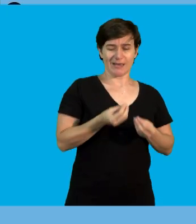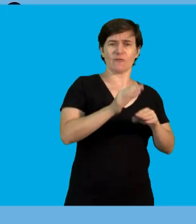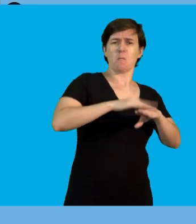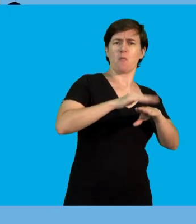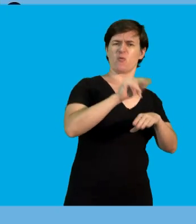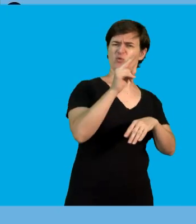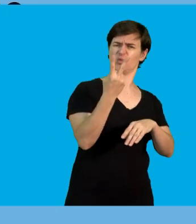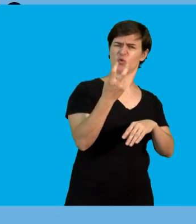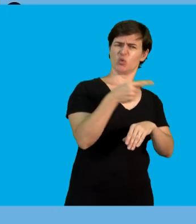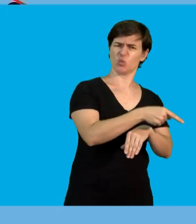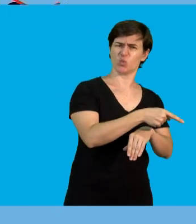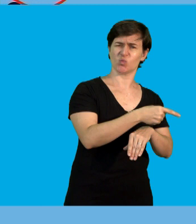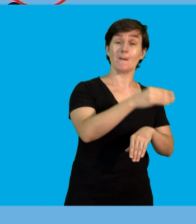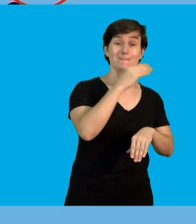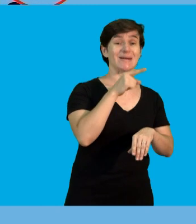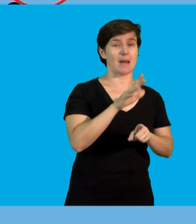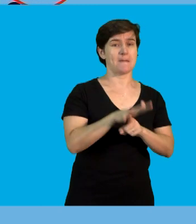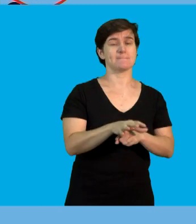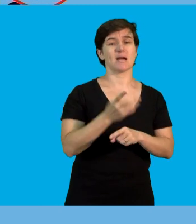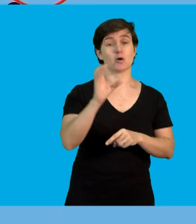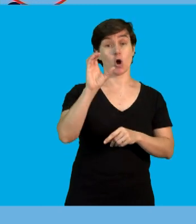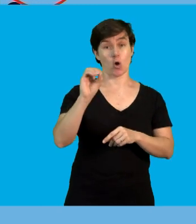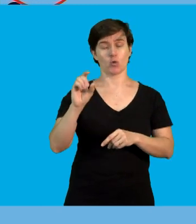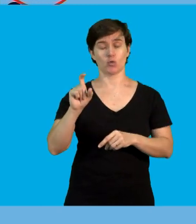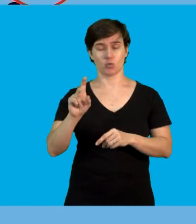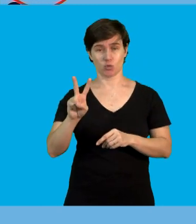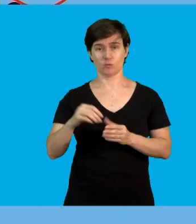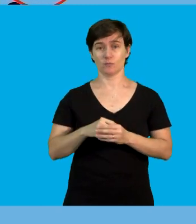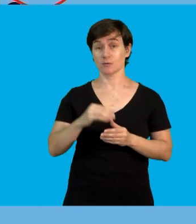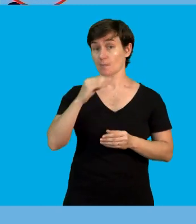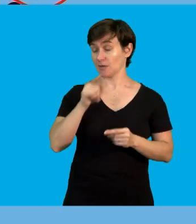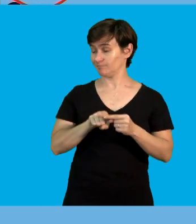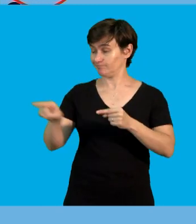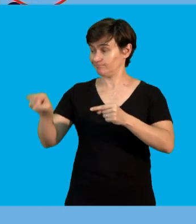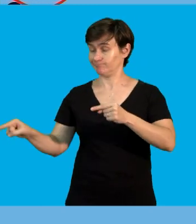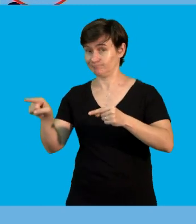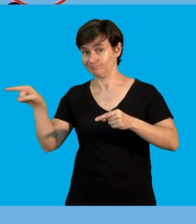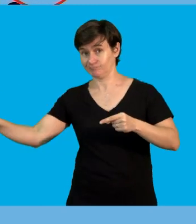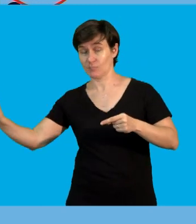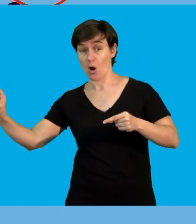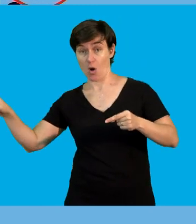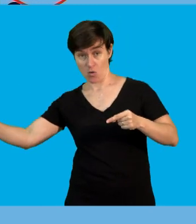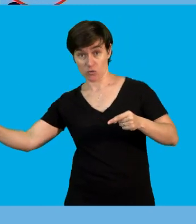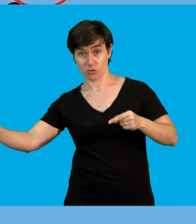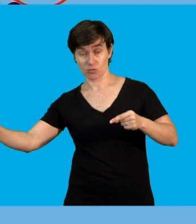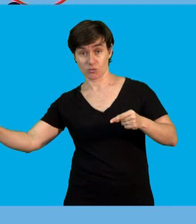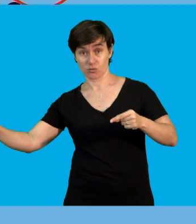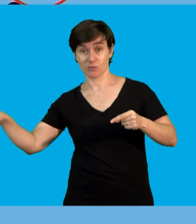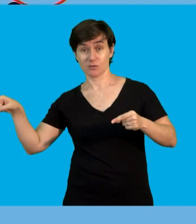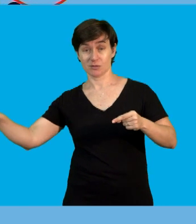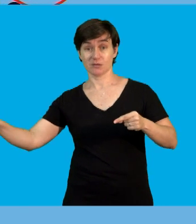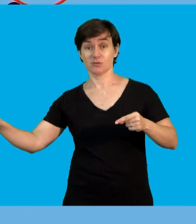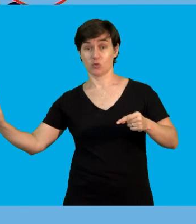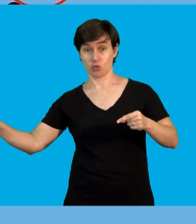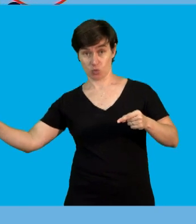now, it is going to affect the oxygen. We now have 2 oxygen on the right-hand side, and we still